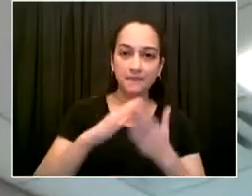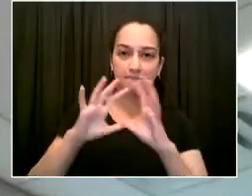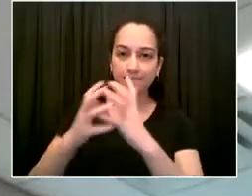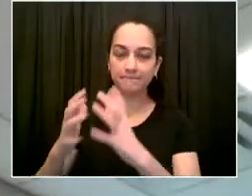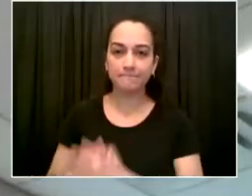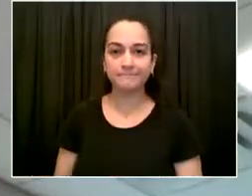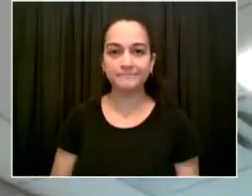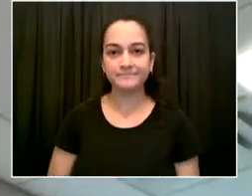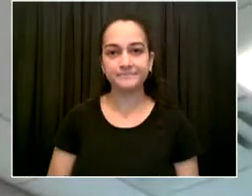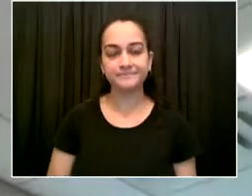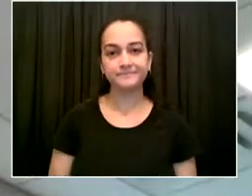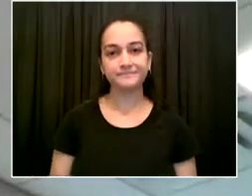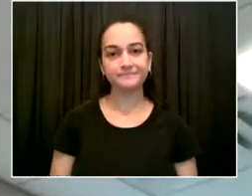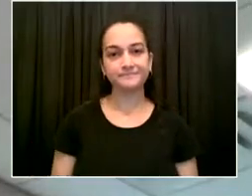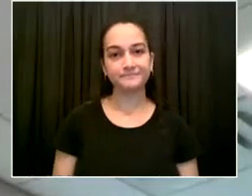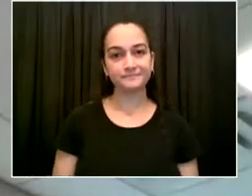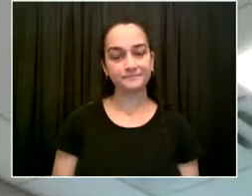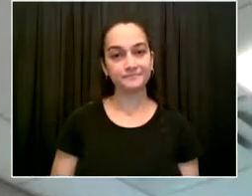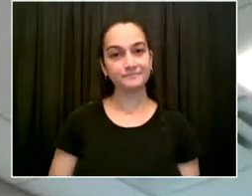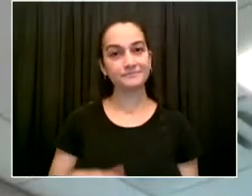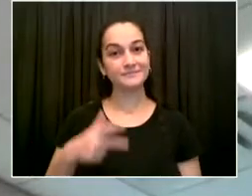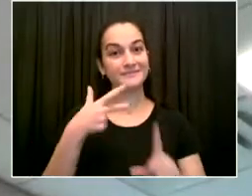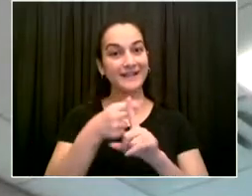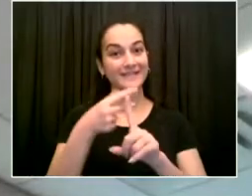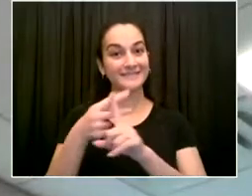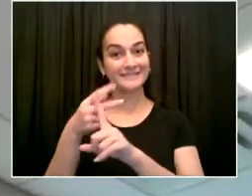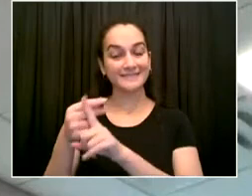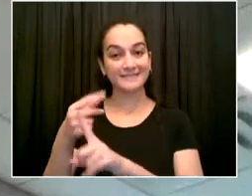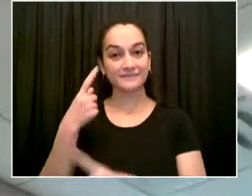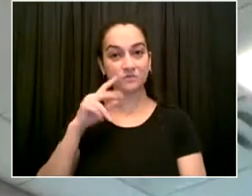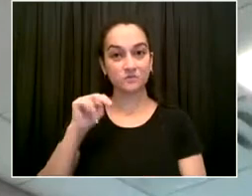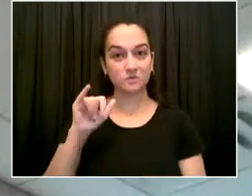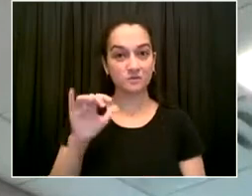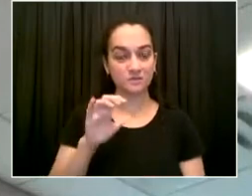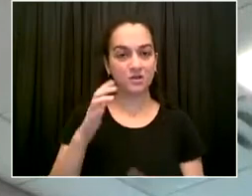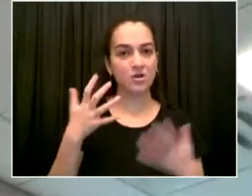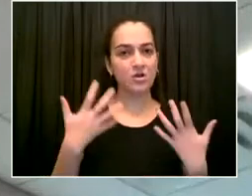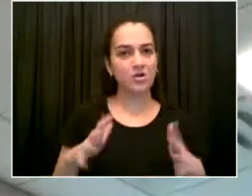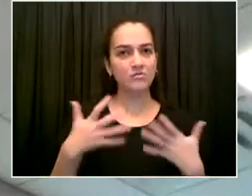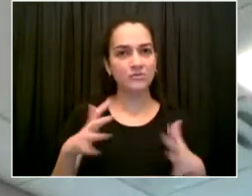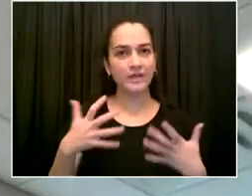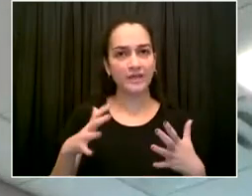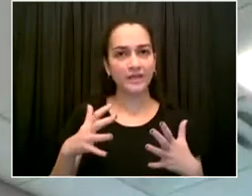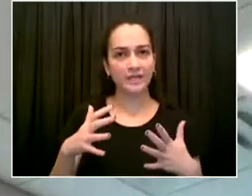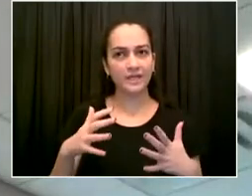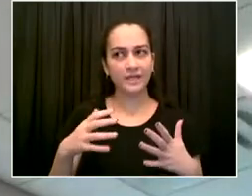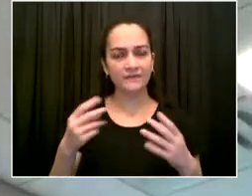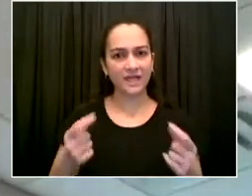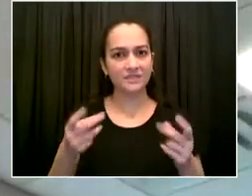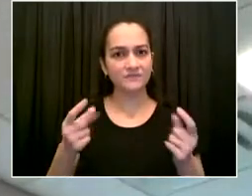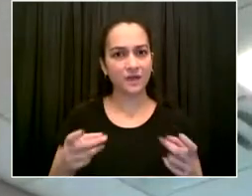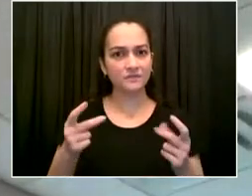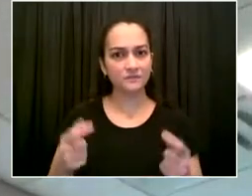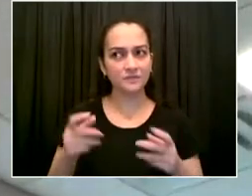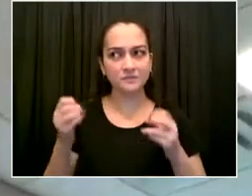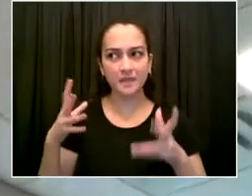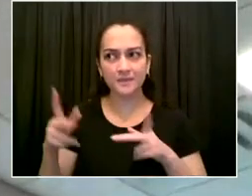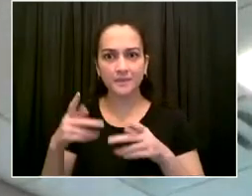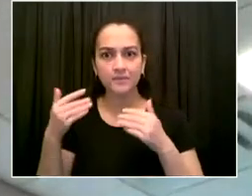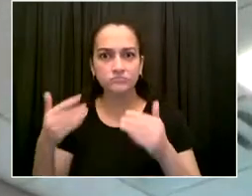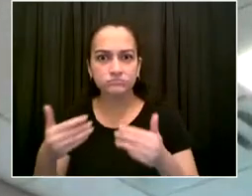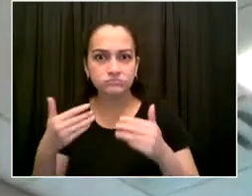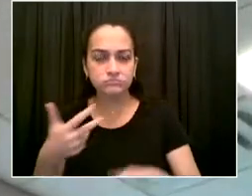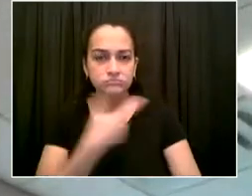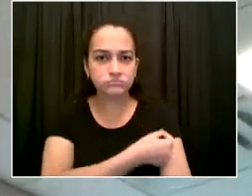think any other cities have that. So our ability to really move really, really fast, we'll start ordering the vaccine now for sure, but our ability to deliver it fast to